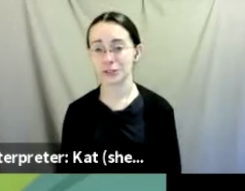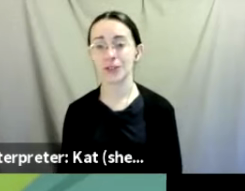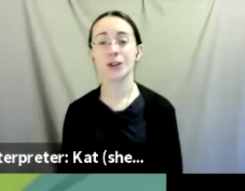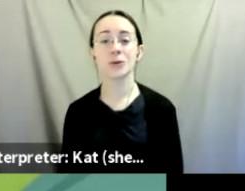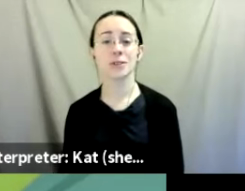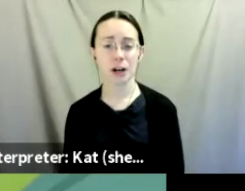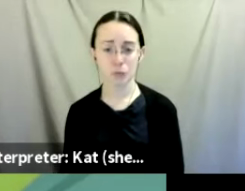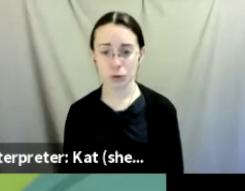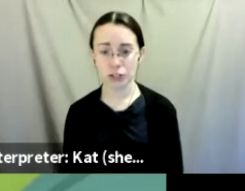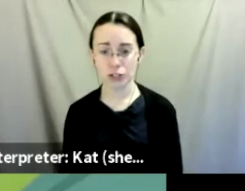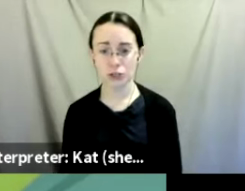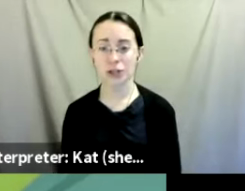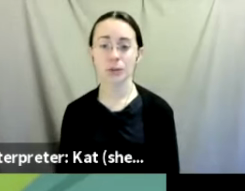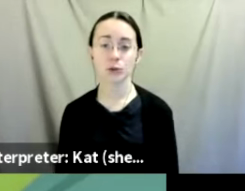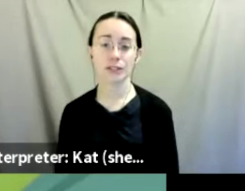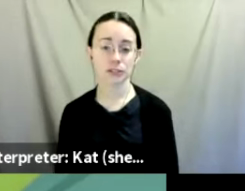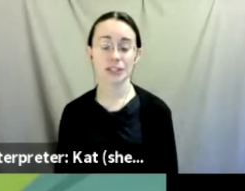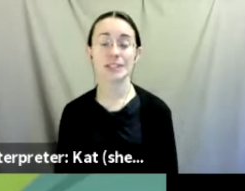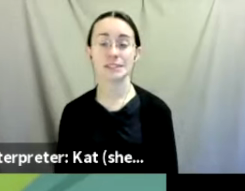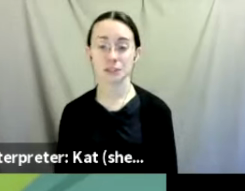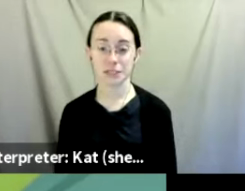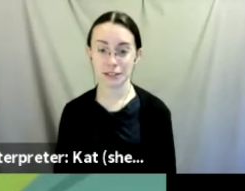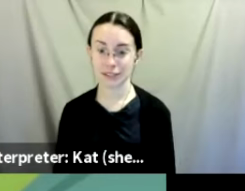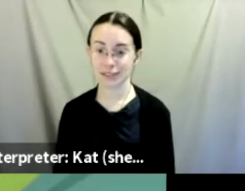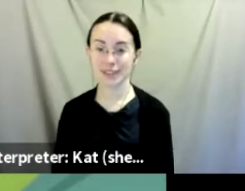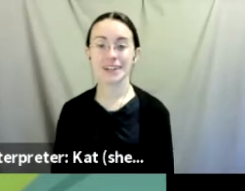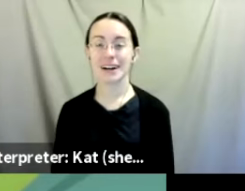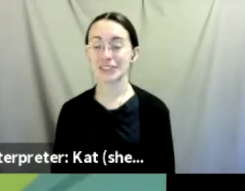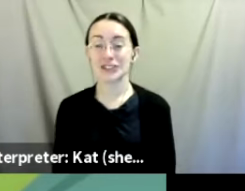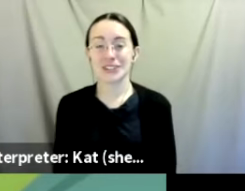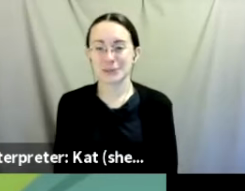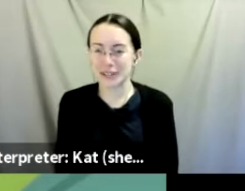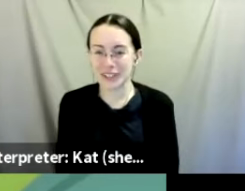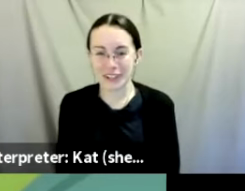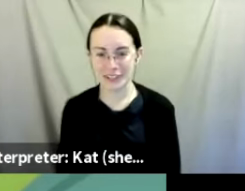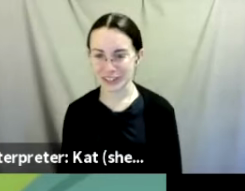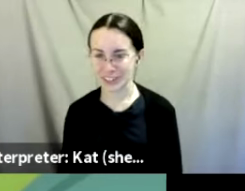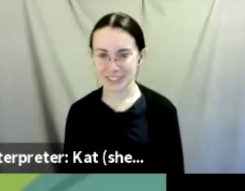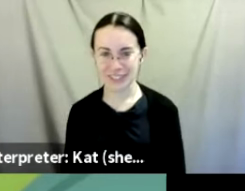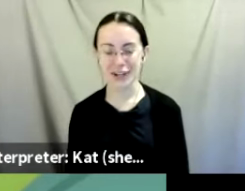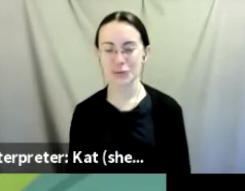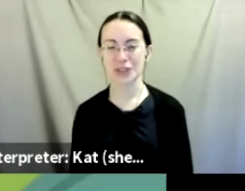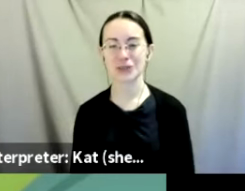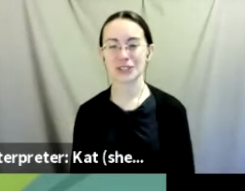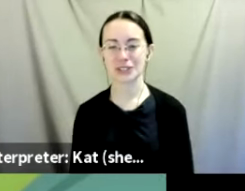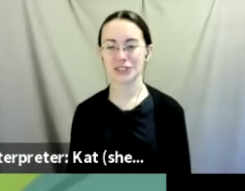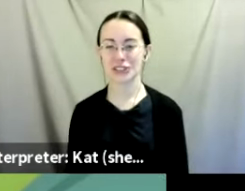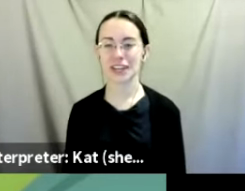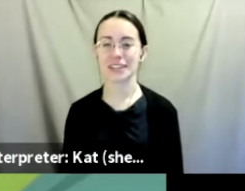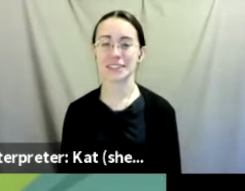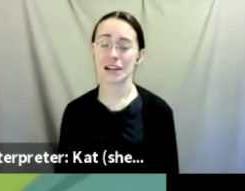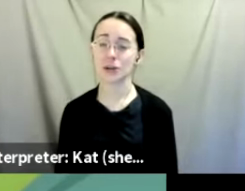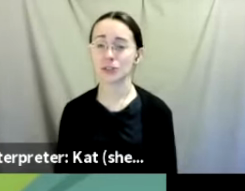for worse. We have a lot more work to do and a lot more research that needs to be done. I just barely got started with the